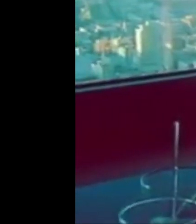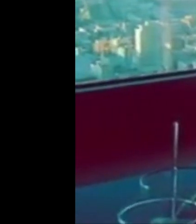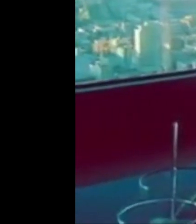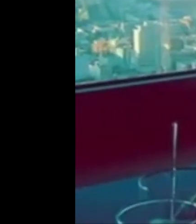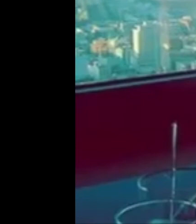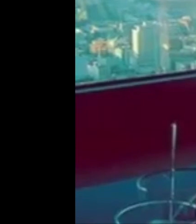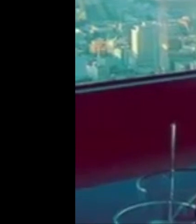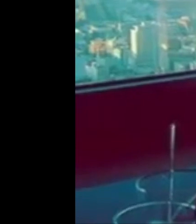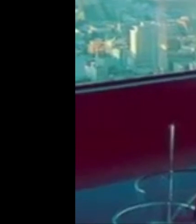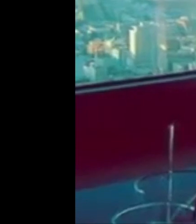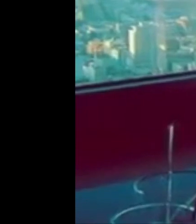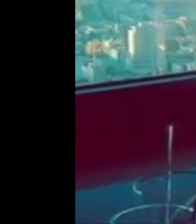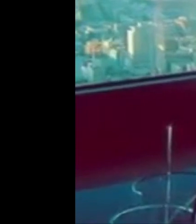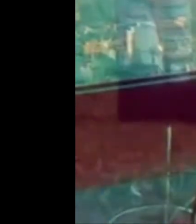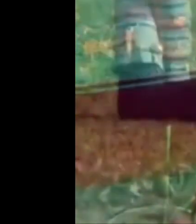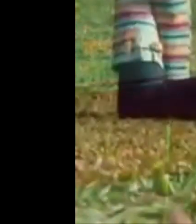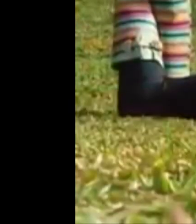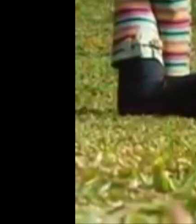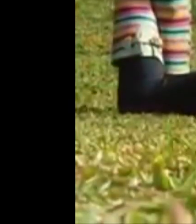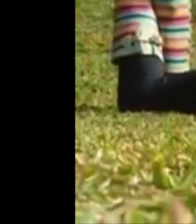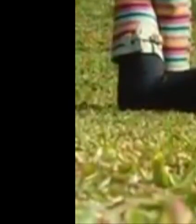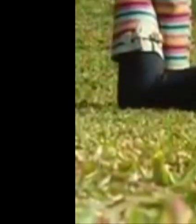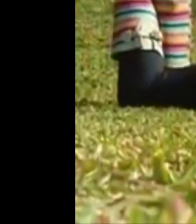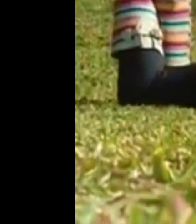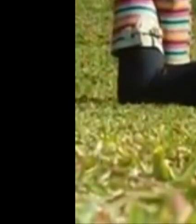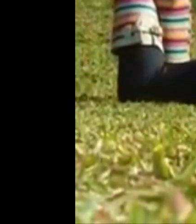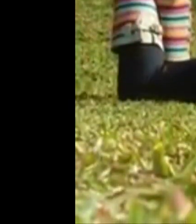It don't make sense to try,